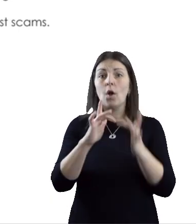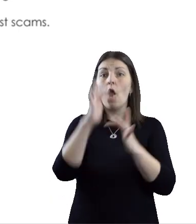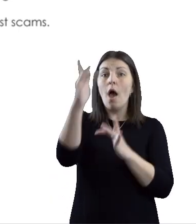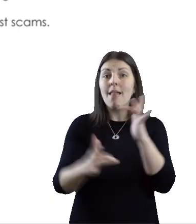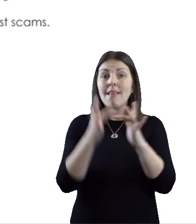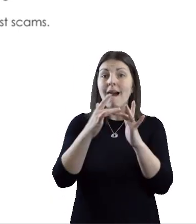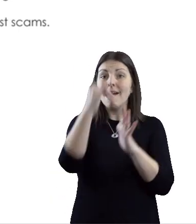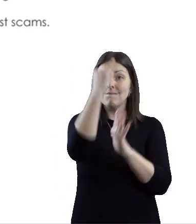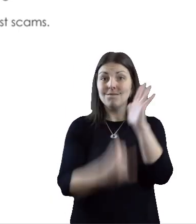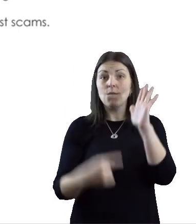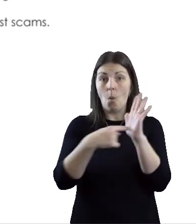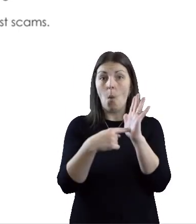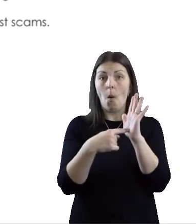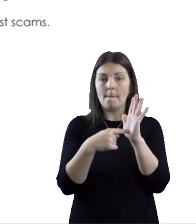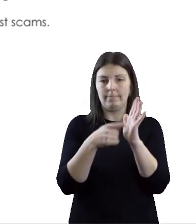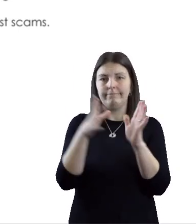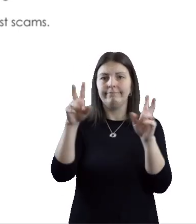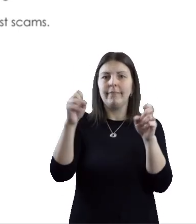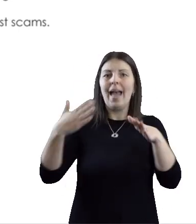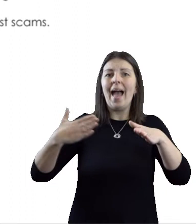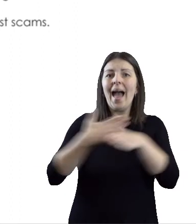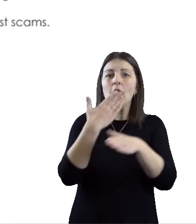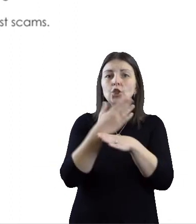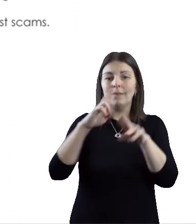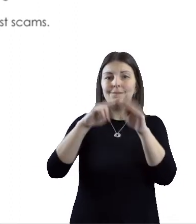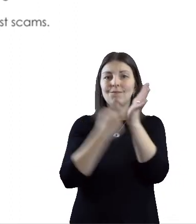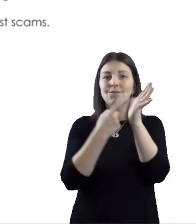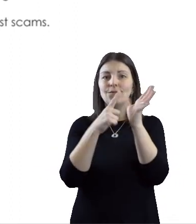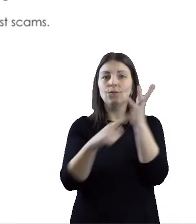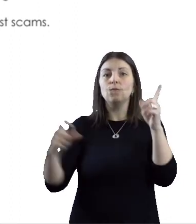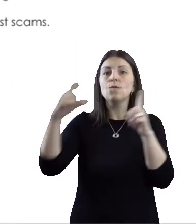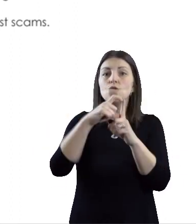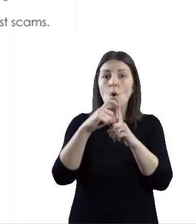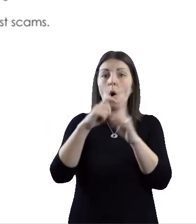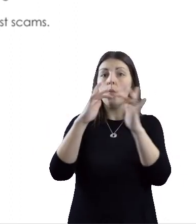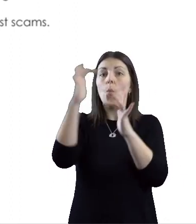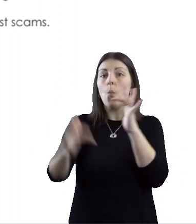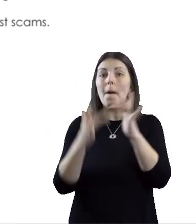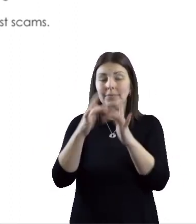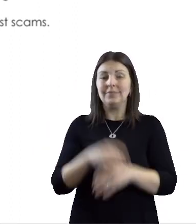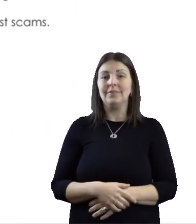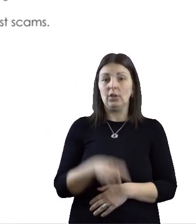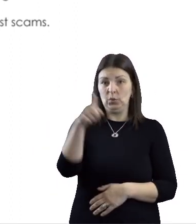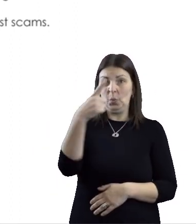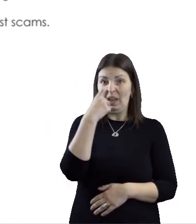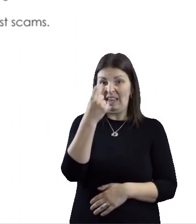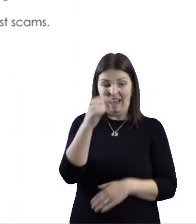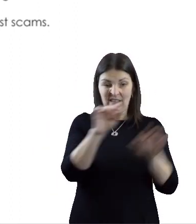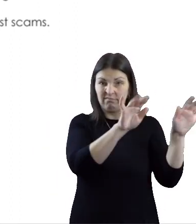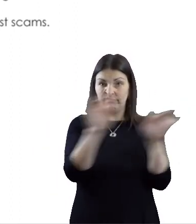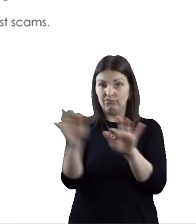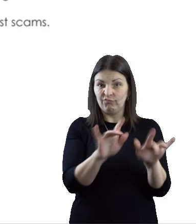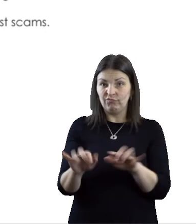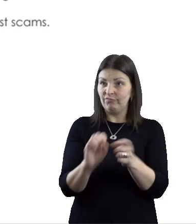www.actionfraud.police.uk, which is open 24/7, or you can report by phone. You can report fraud by speaking directly to